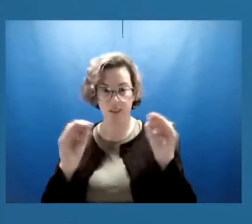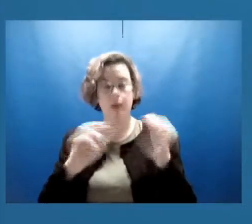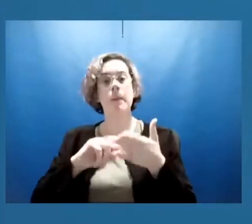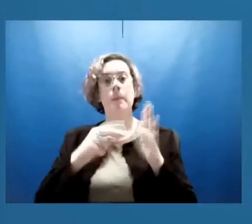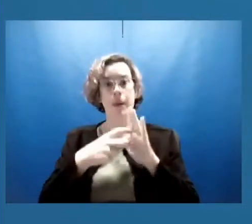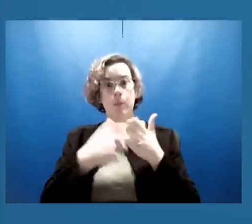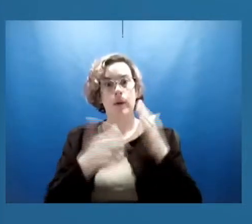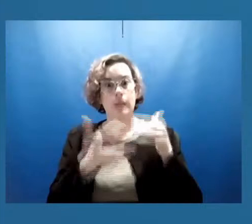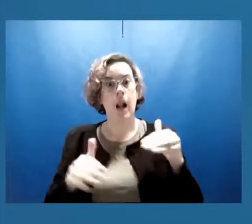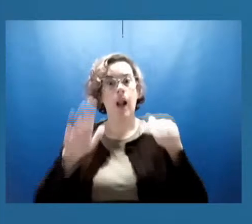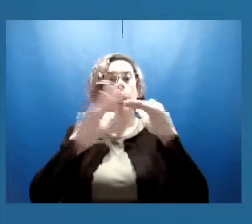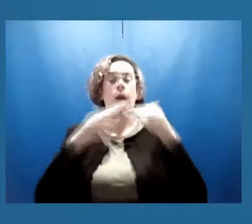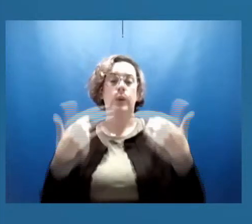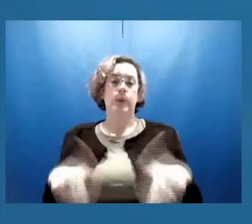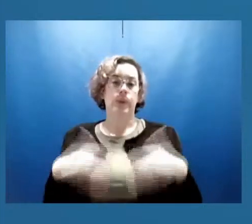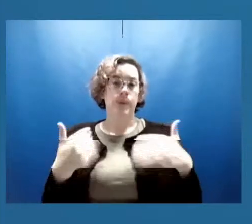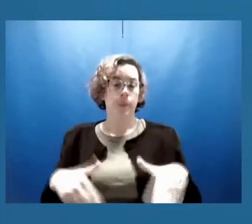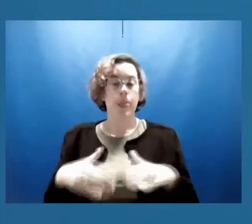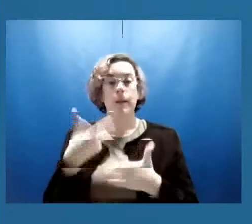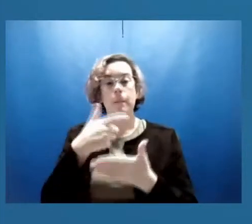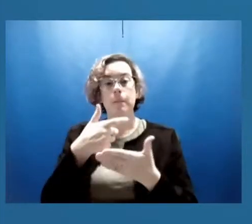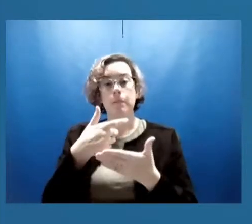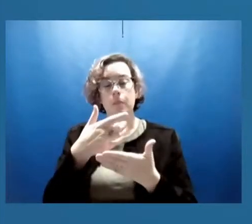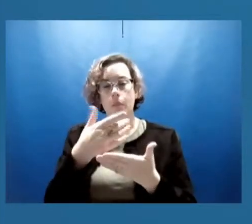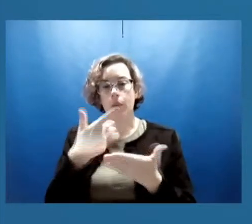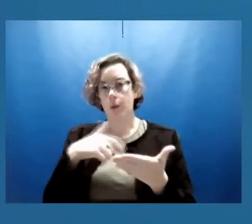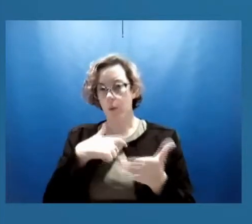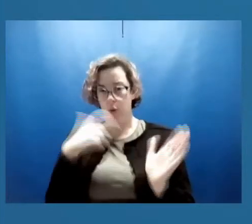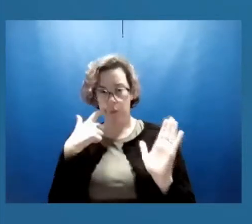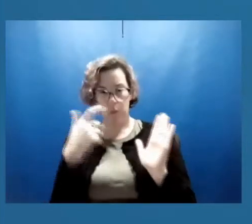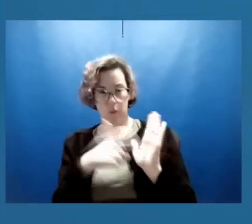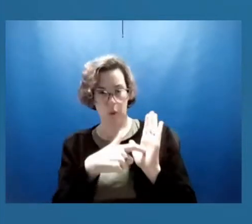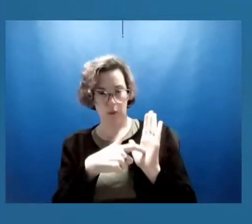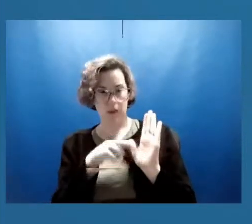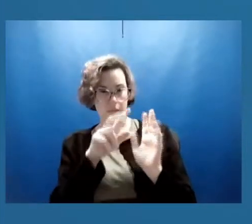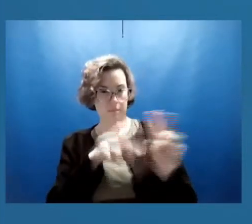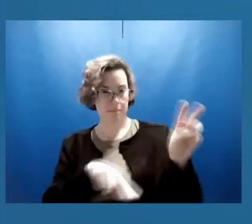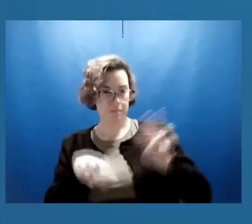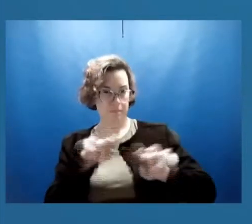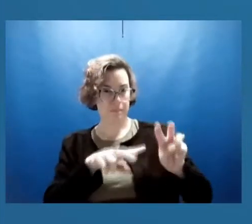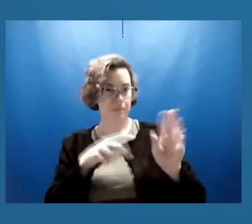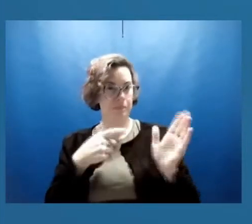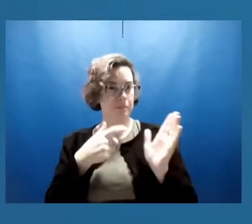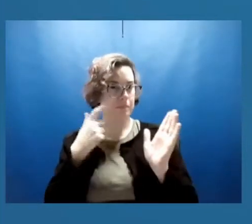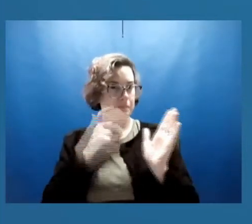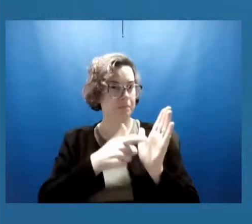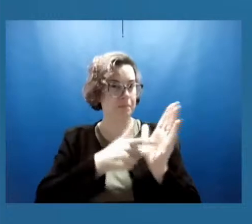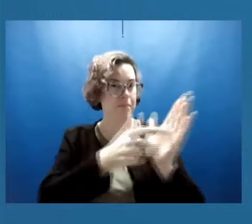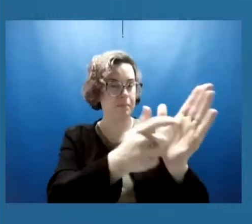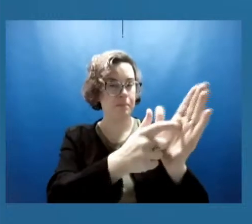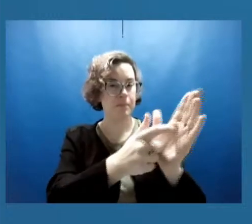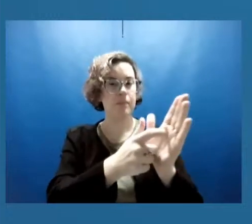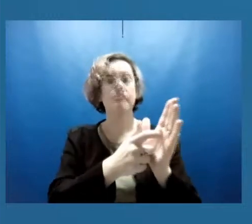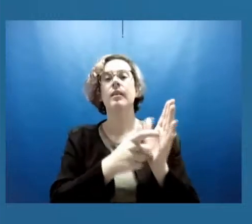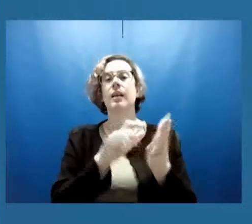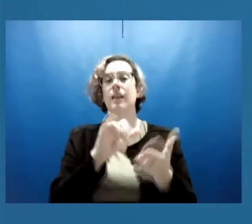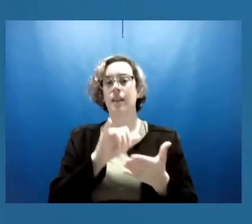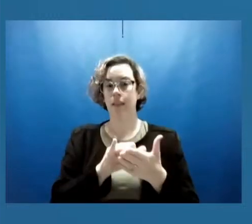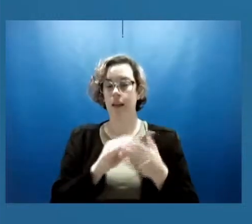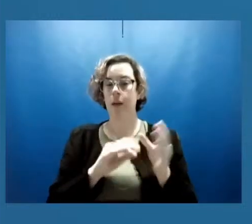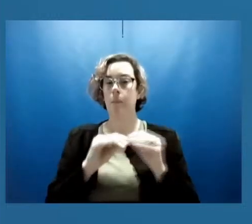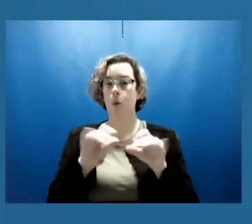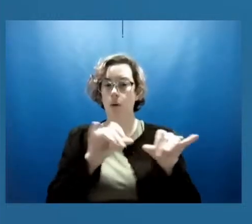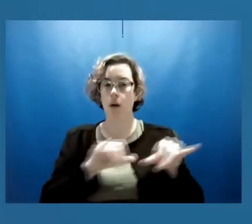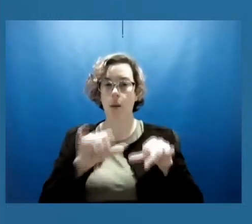much. And part of why we're seeing more detections is because H5N1 is more common now in the wild bird